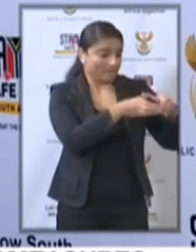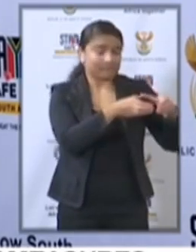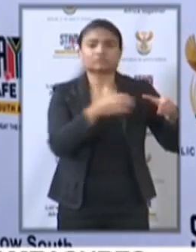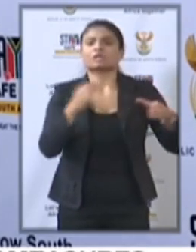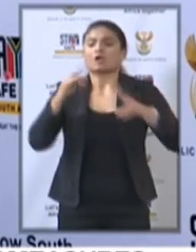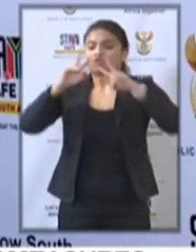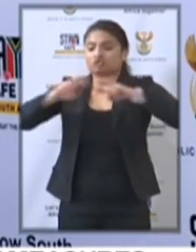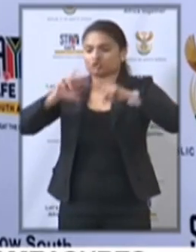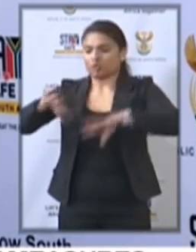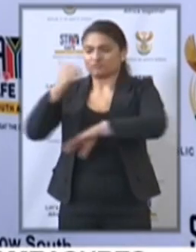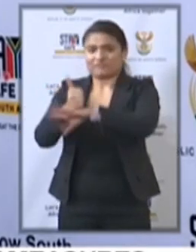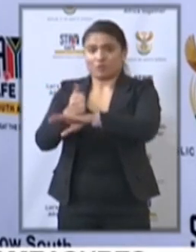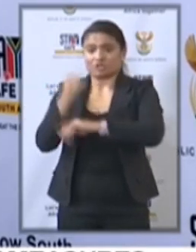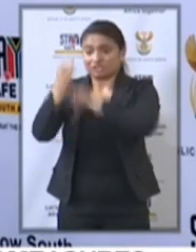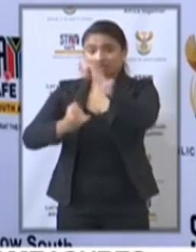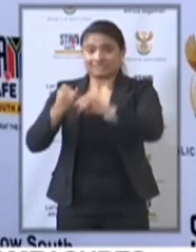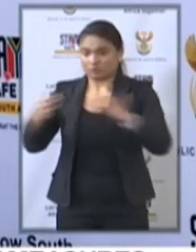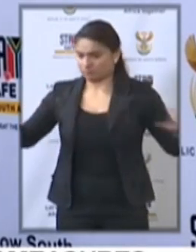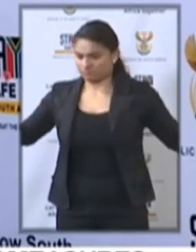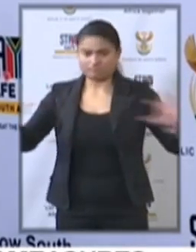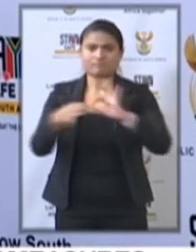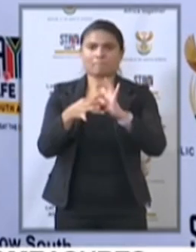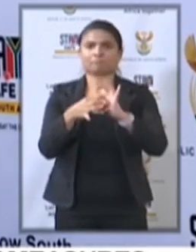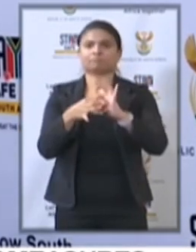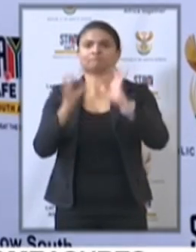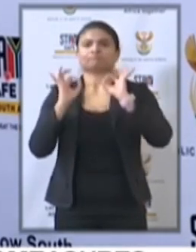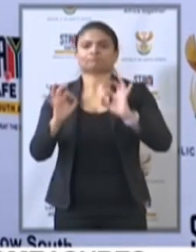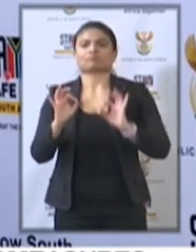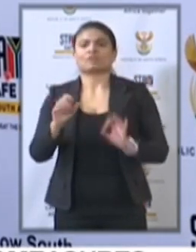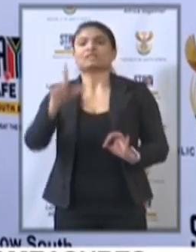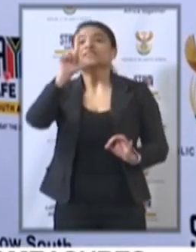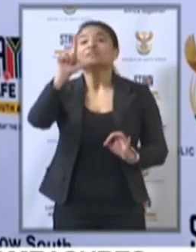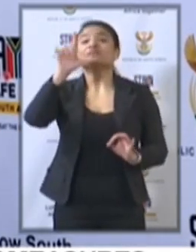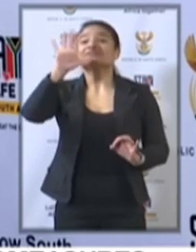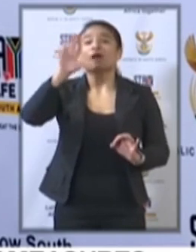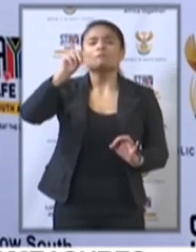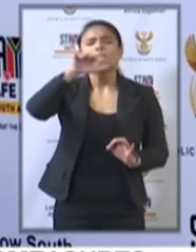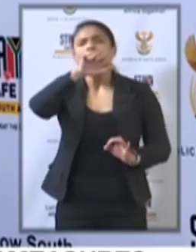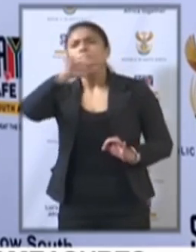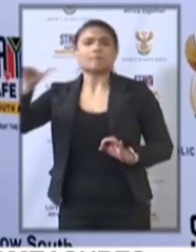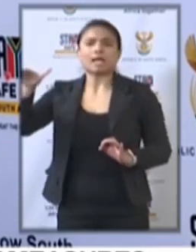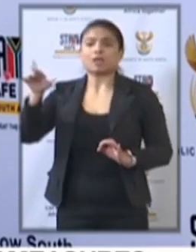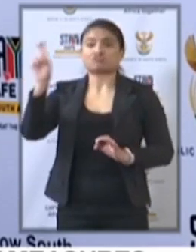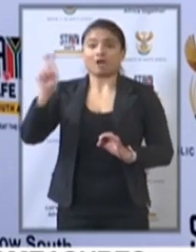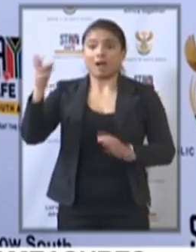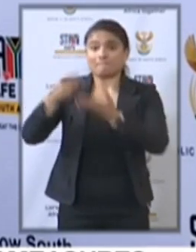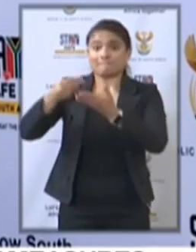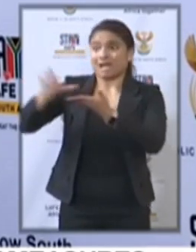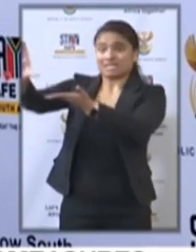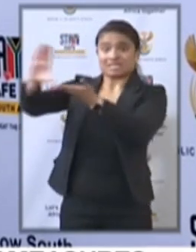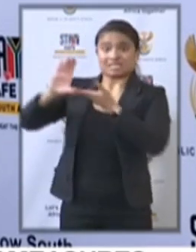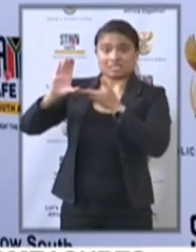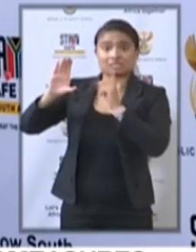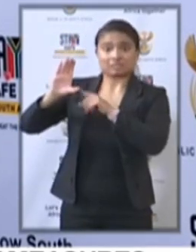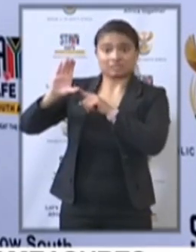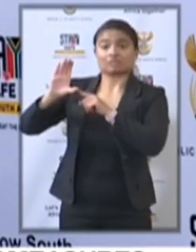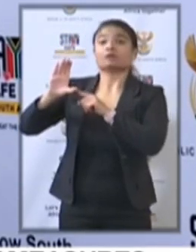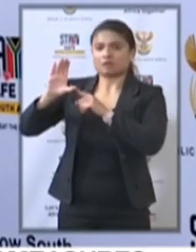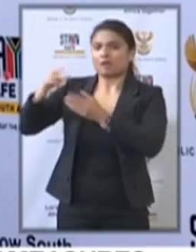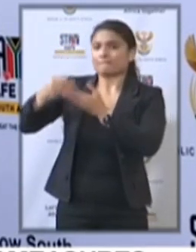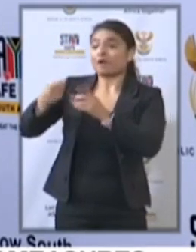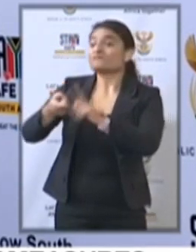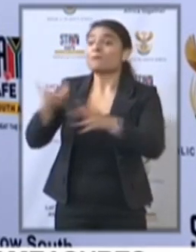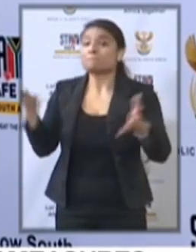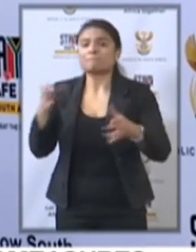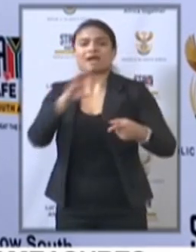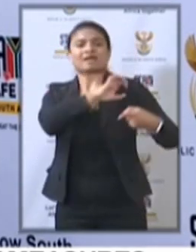in leveraging close to 75 million rands in funding from international partners from Canada, Sweden,